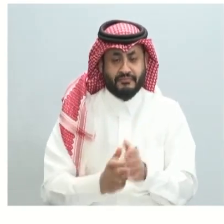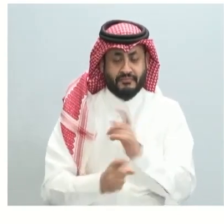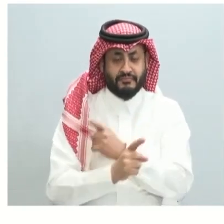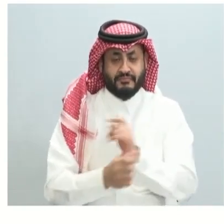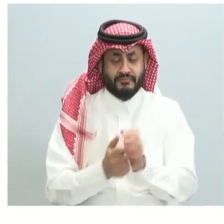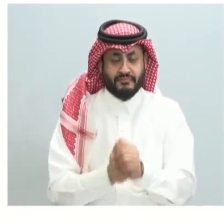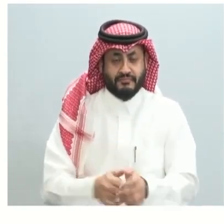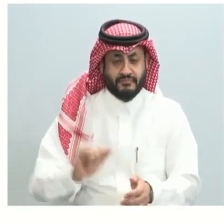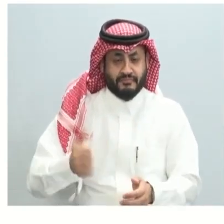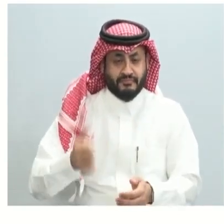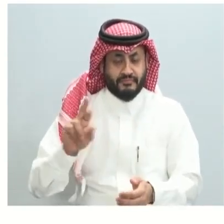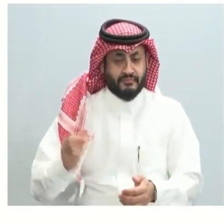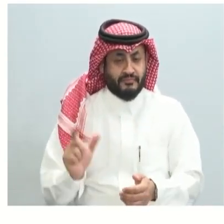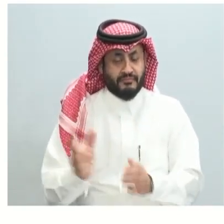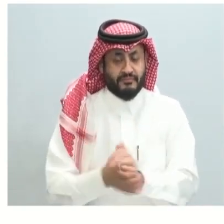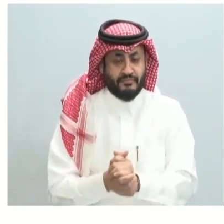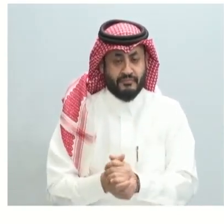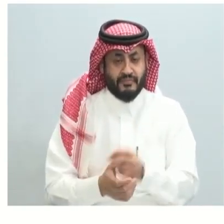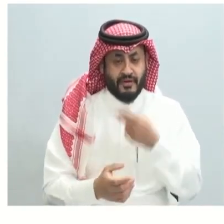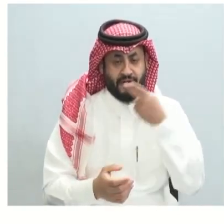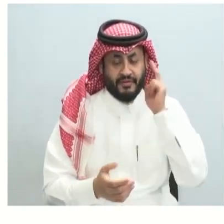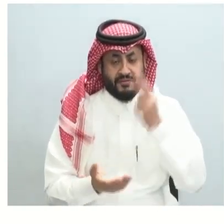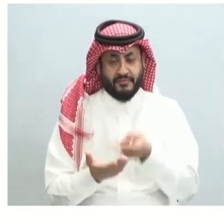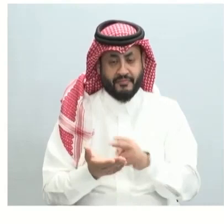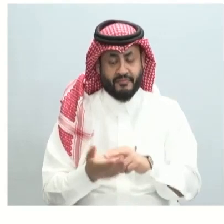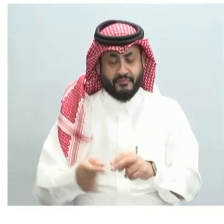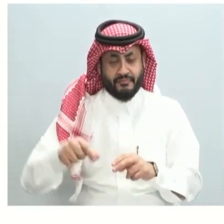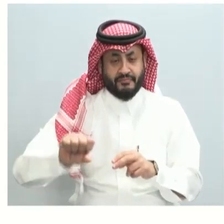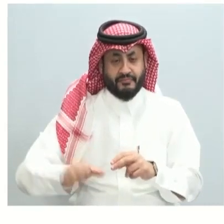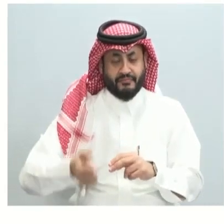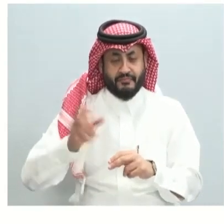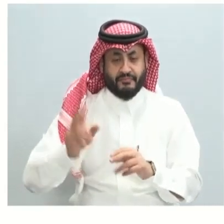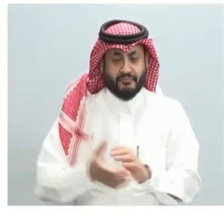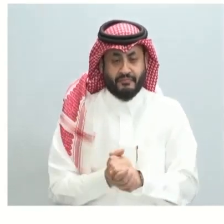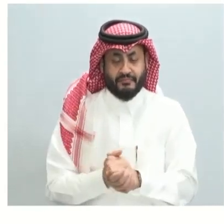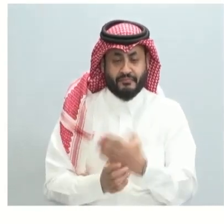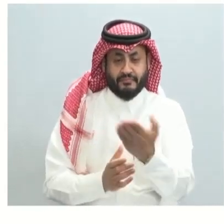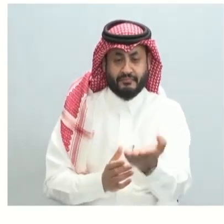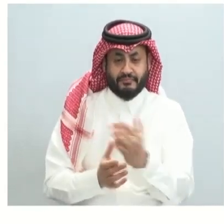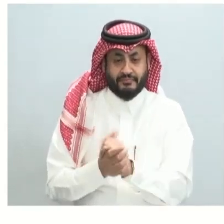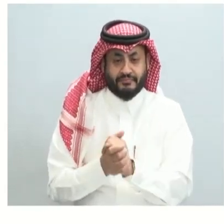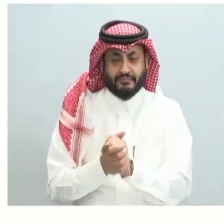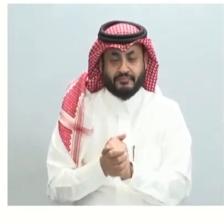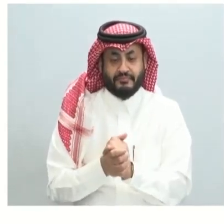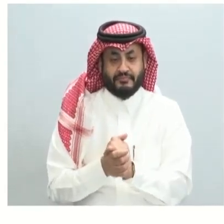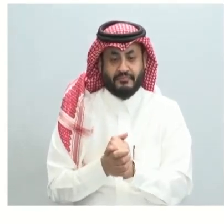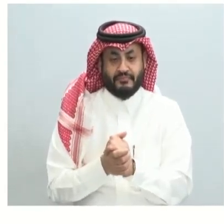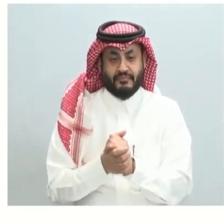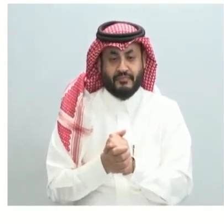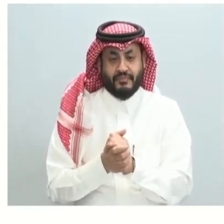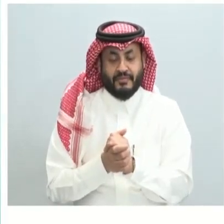lesson will be presented by me, teacher Mazen Harbi, and the sign language by Mr. Fawaz Al-Aqil. So let's